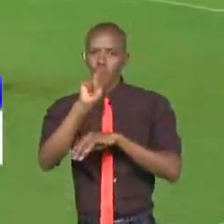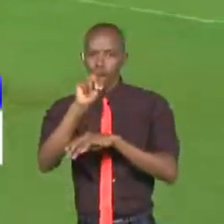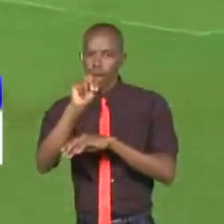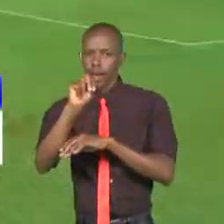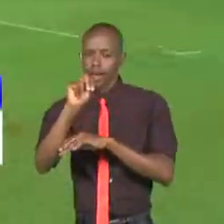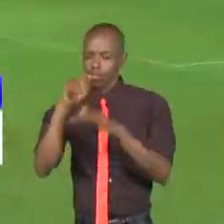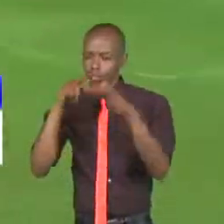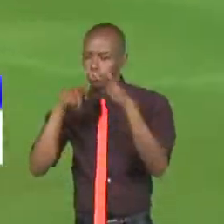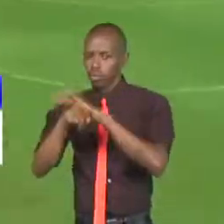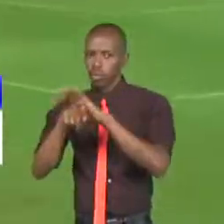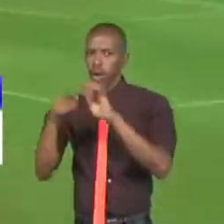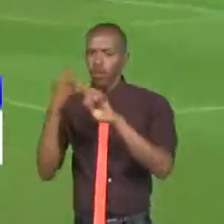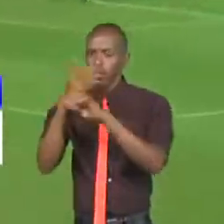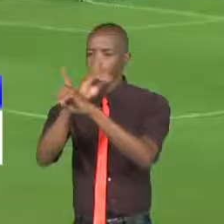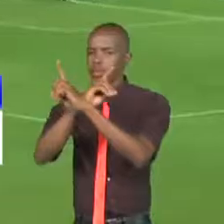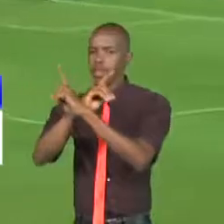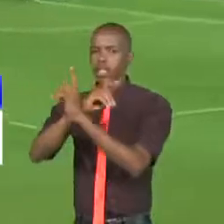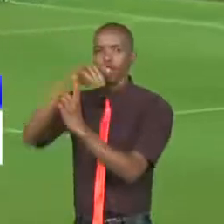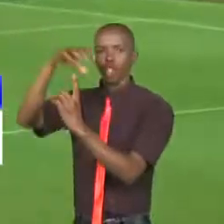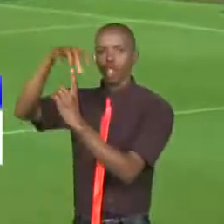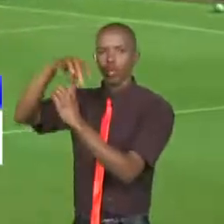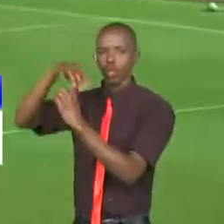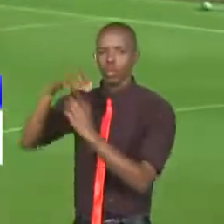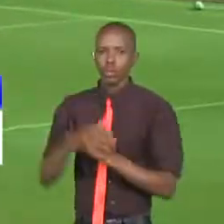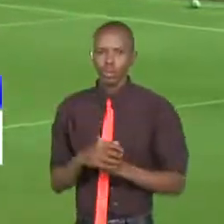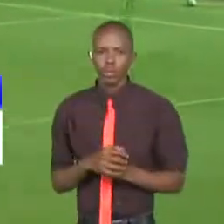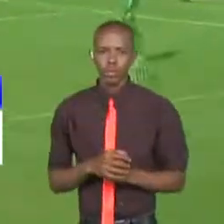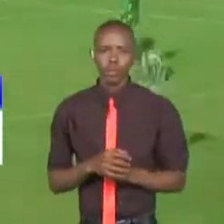consoling goal for the defending champions.